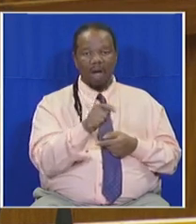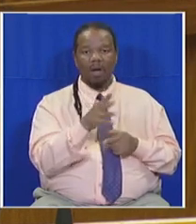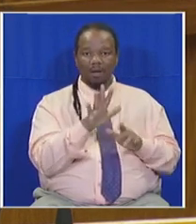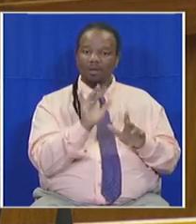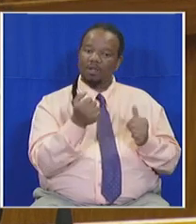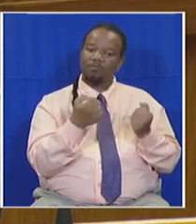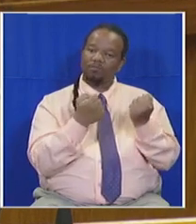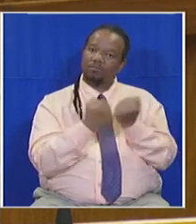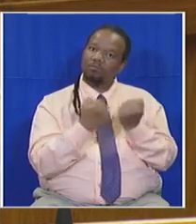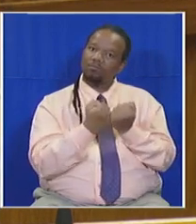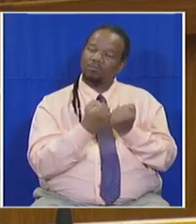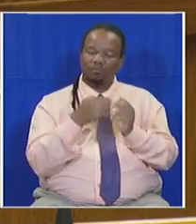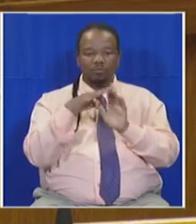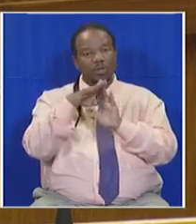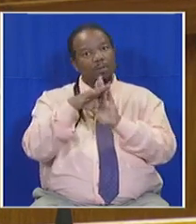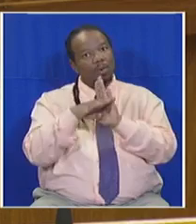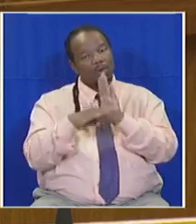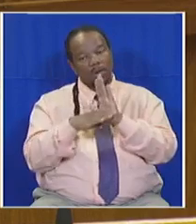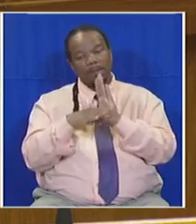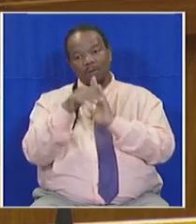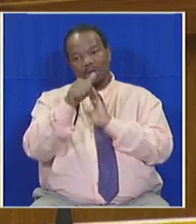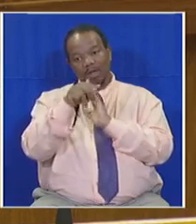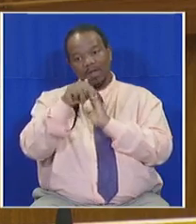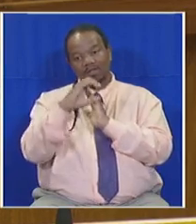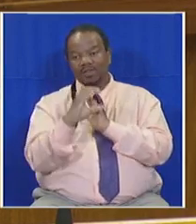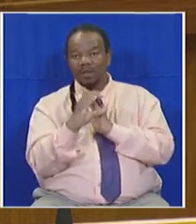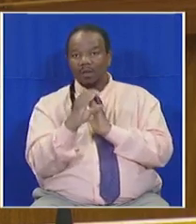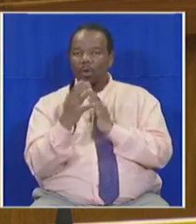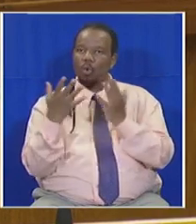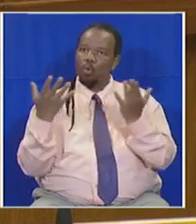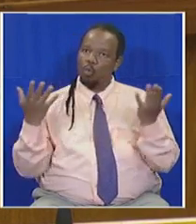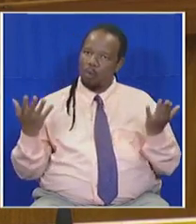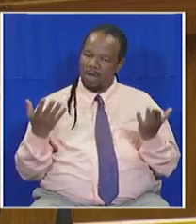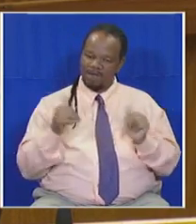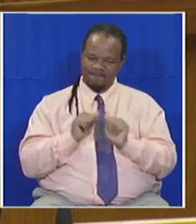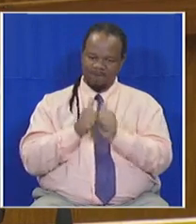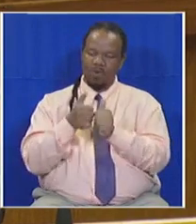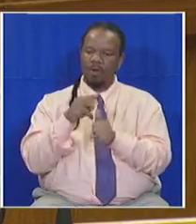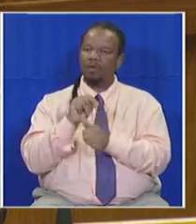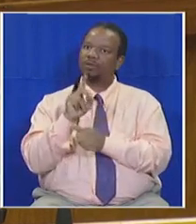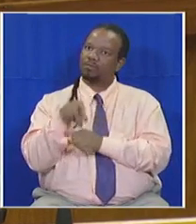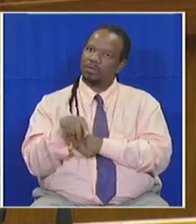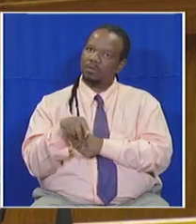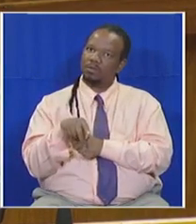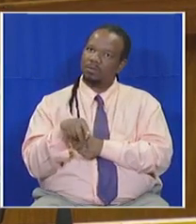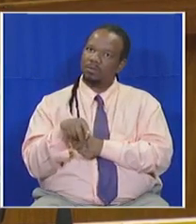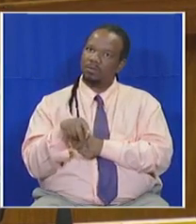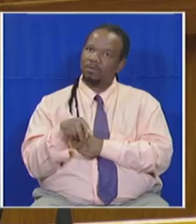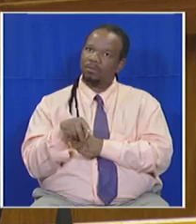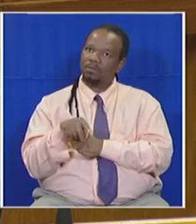transformation agenda of the African National Congress as outlined in the NDP. And the focus